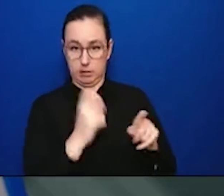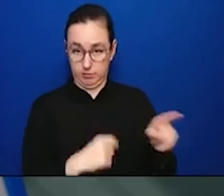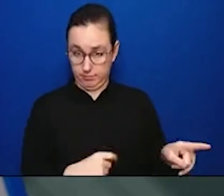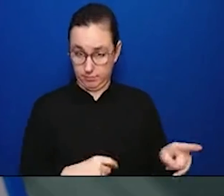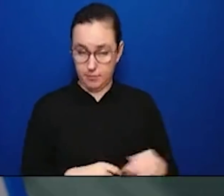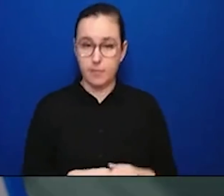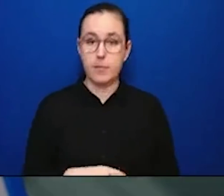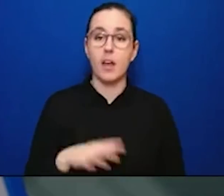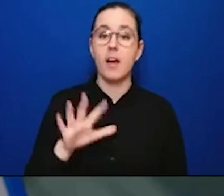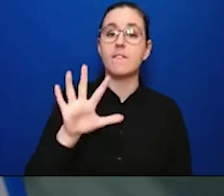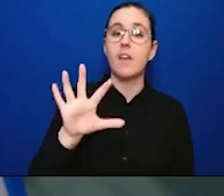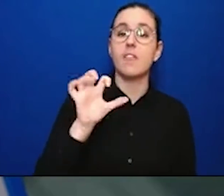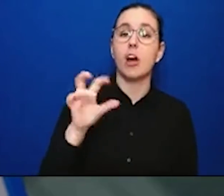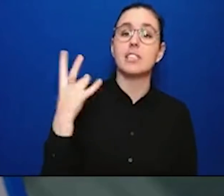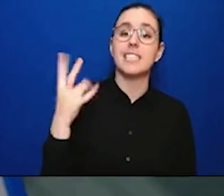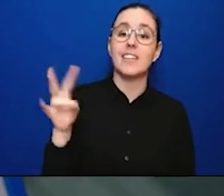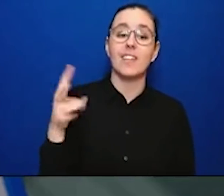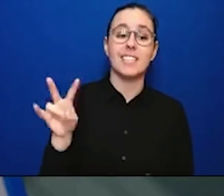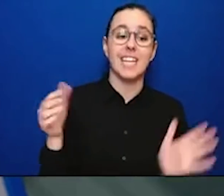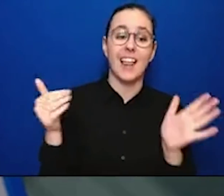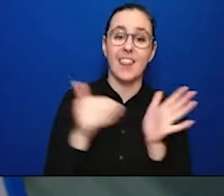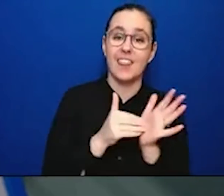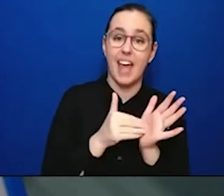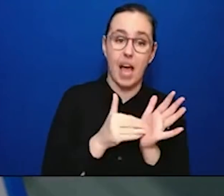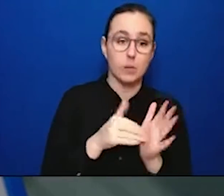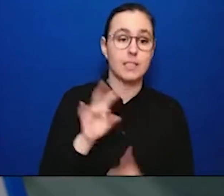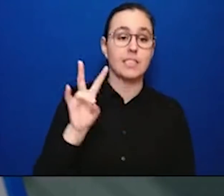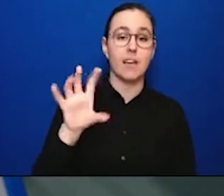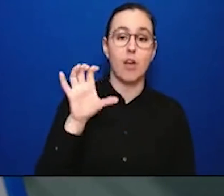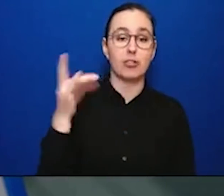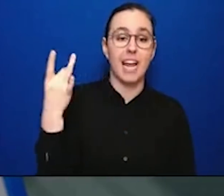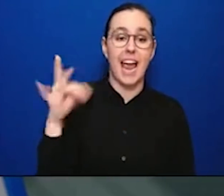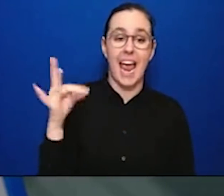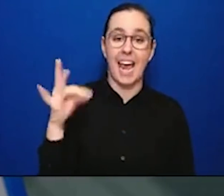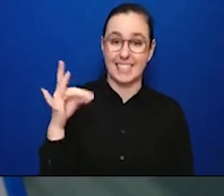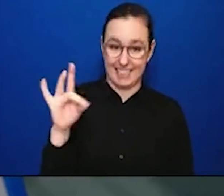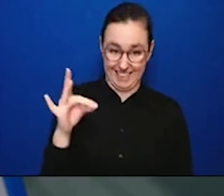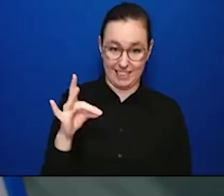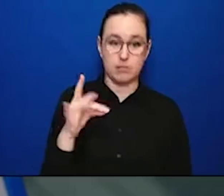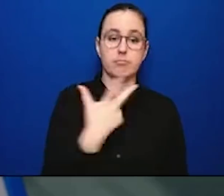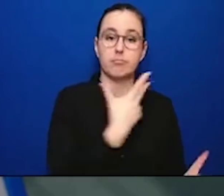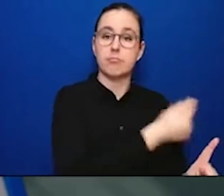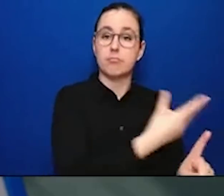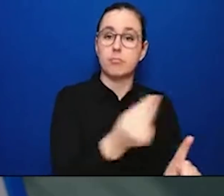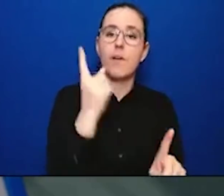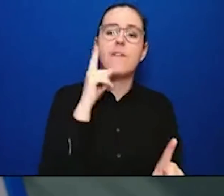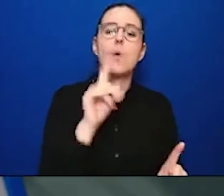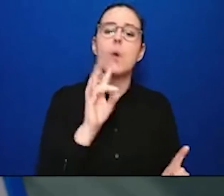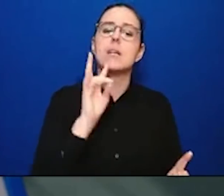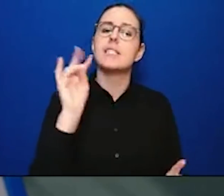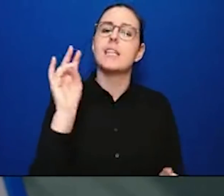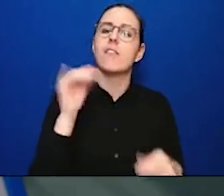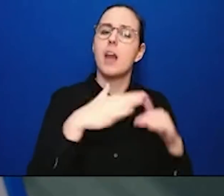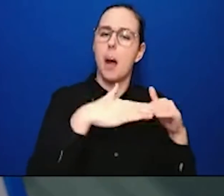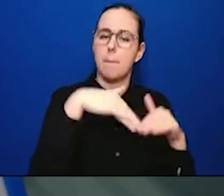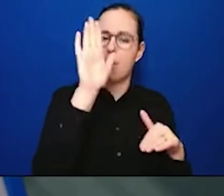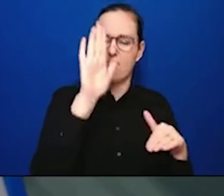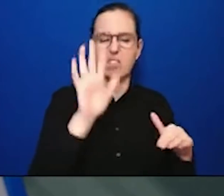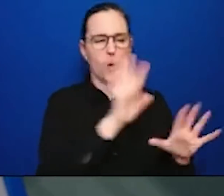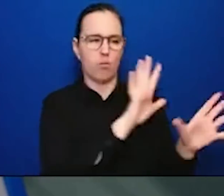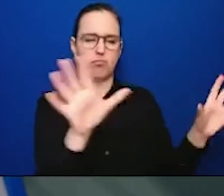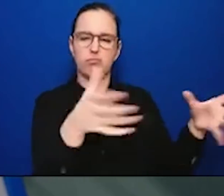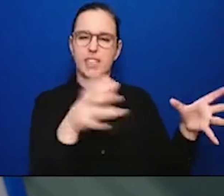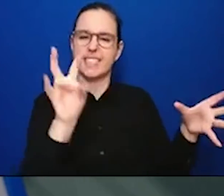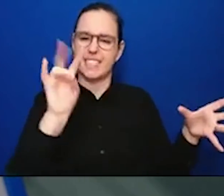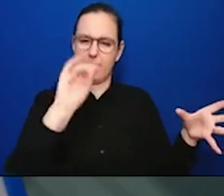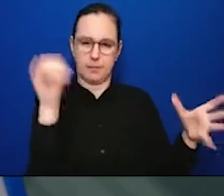517,718 boosters or third doses for people 70 and above. That's more than 70% of the population, and significantly more than that of the